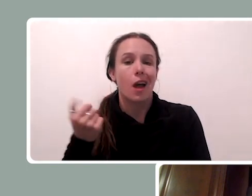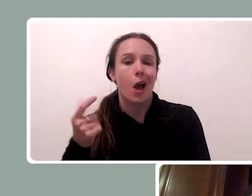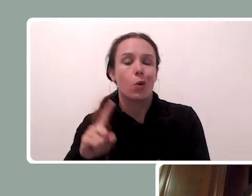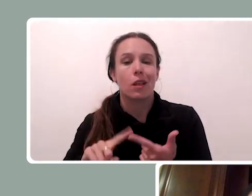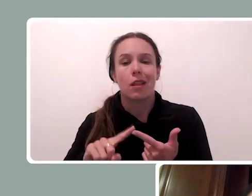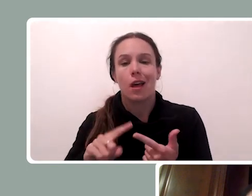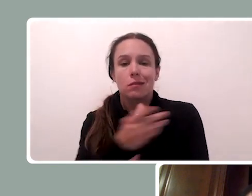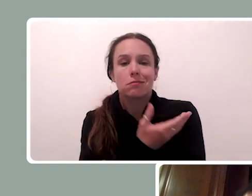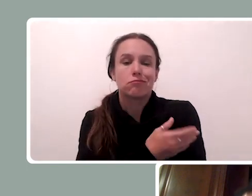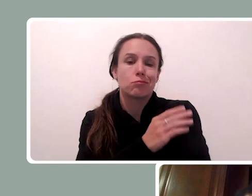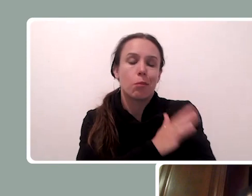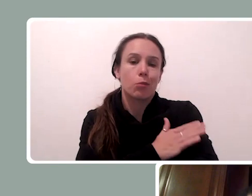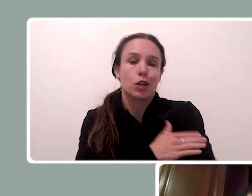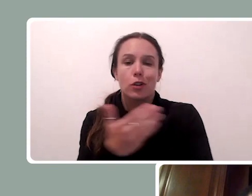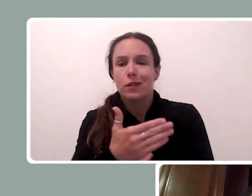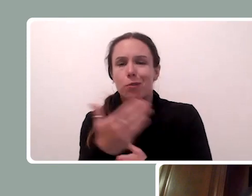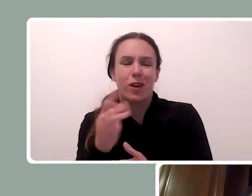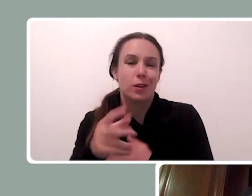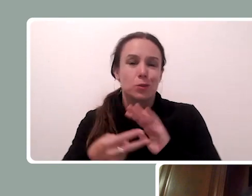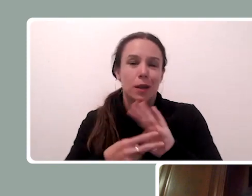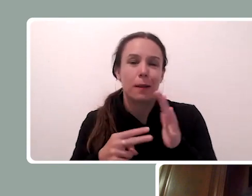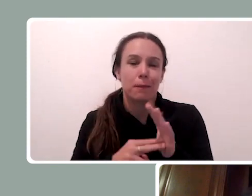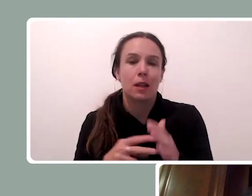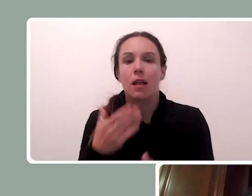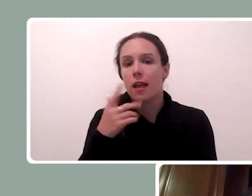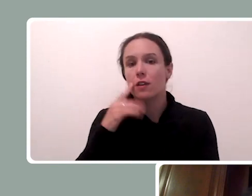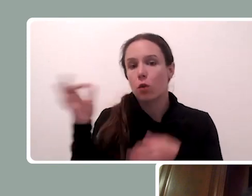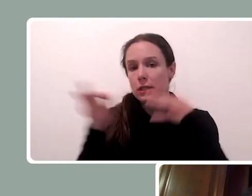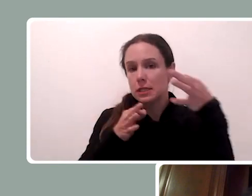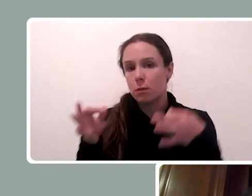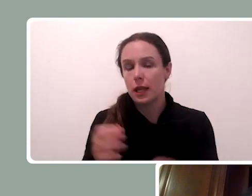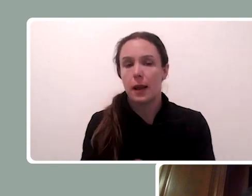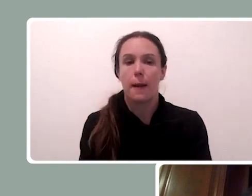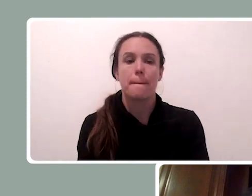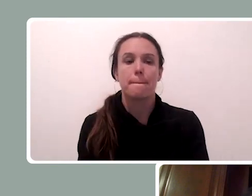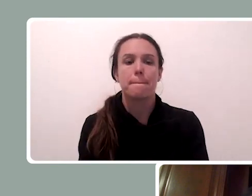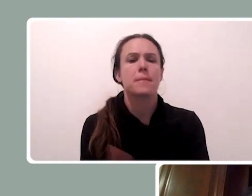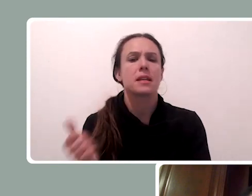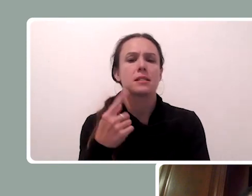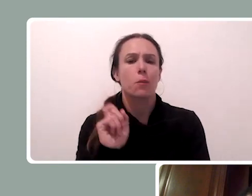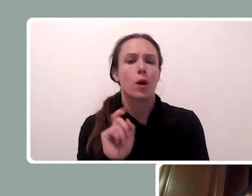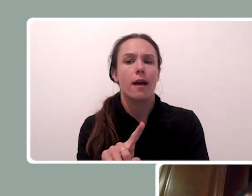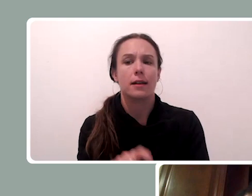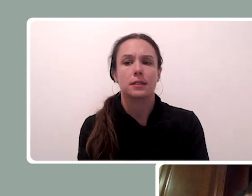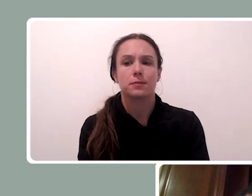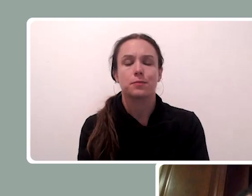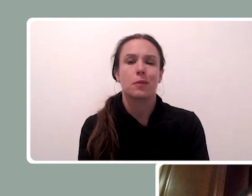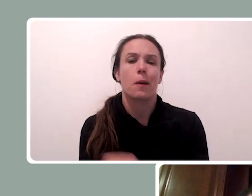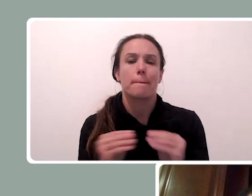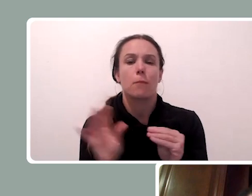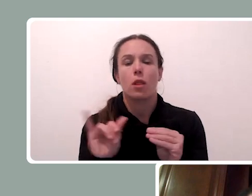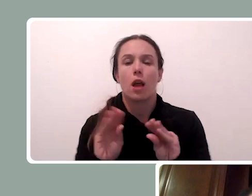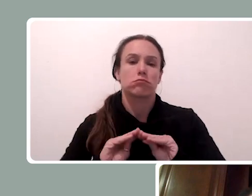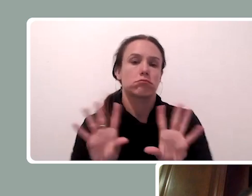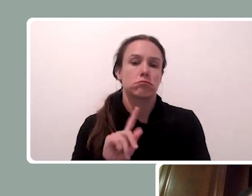that category. Thank you. Thanks for explaining that. Someone is asking, this is sort of a clarifying